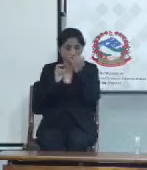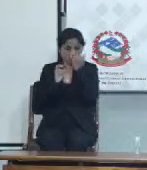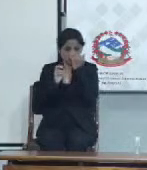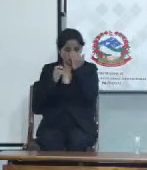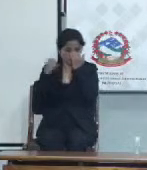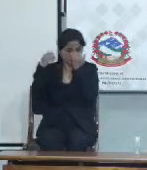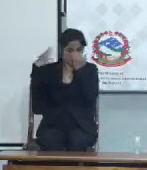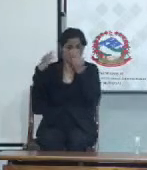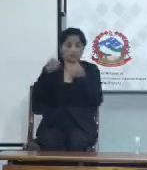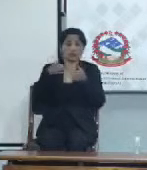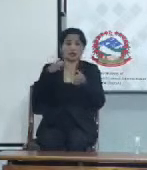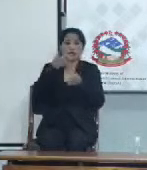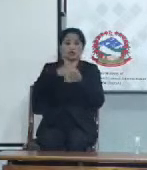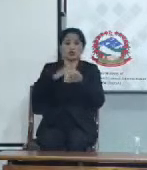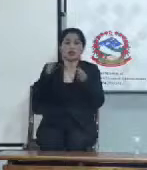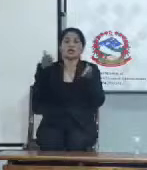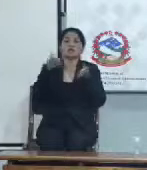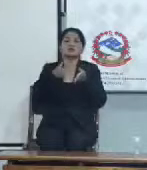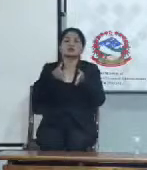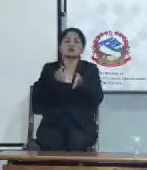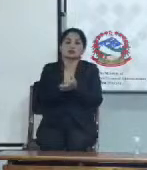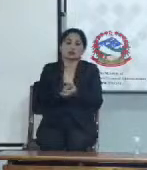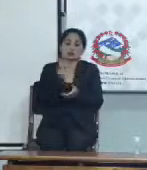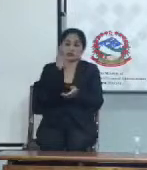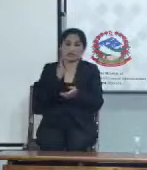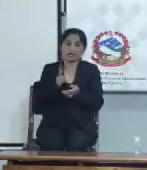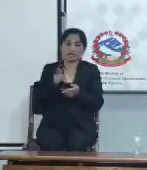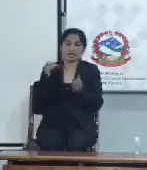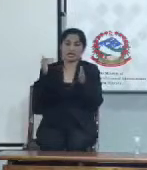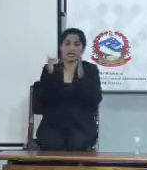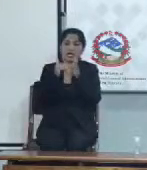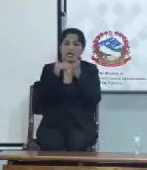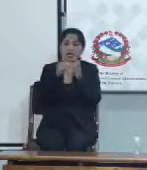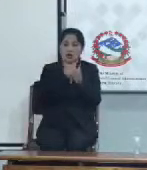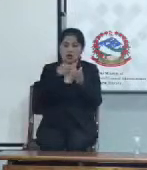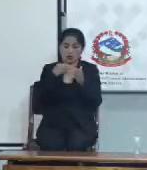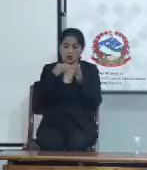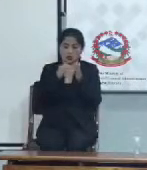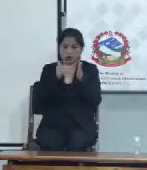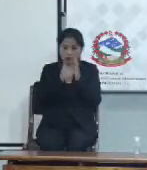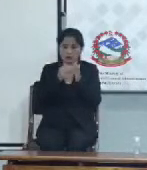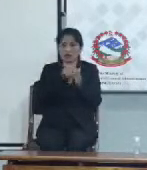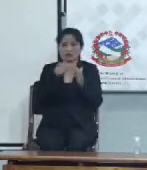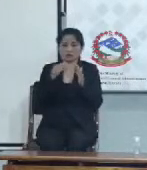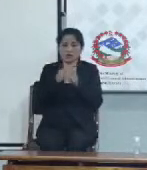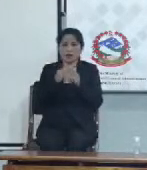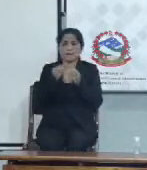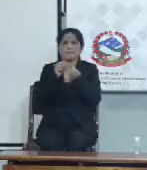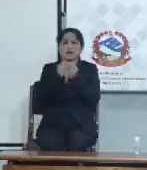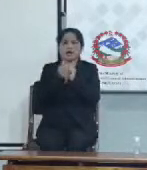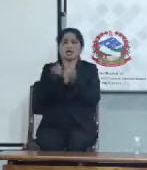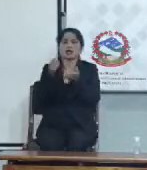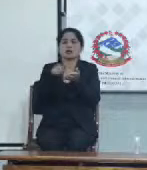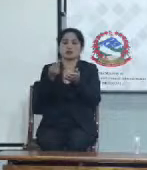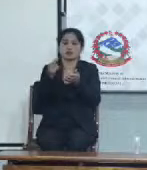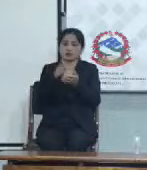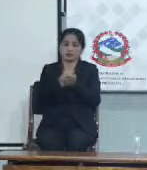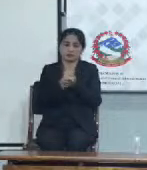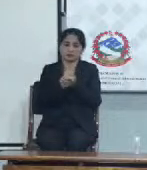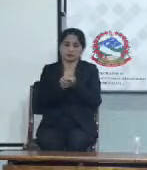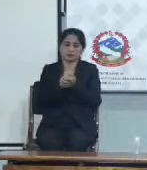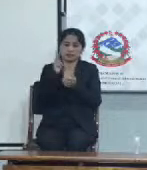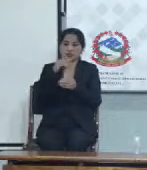There was the zonal hospital was just opening. It was gradually improving.